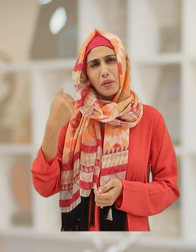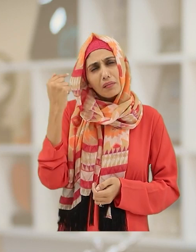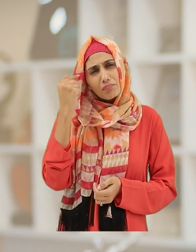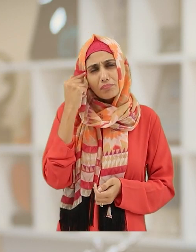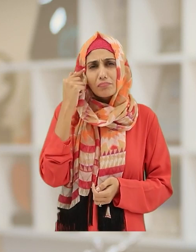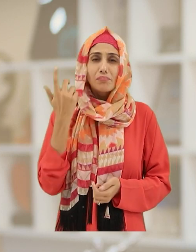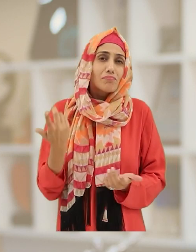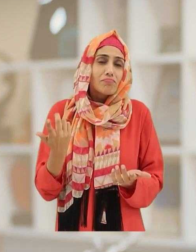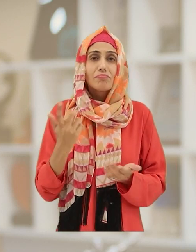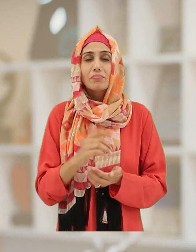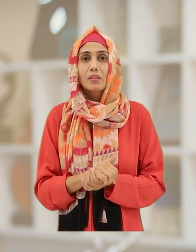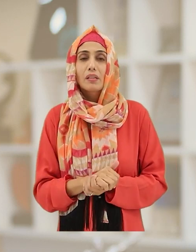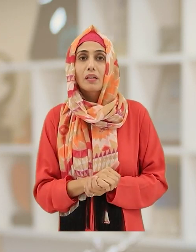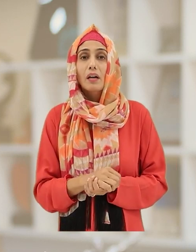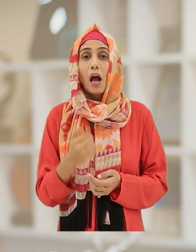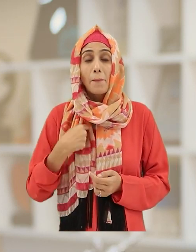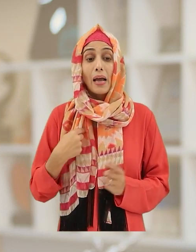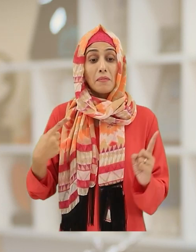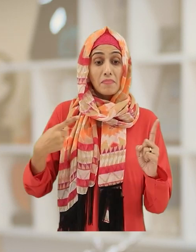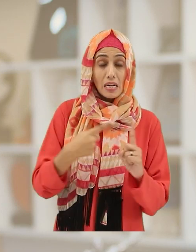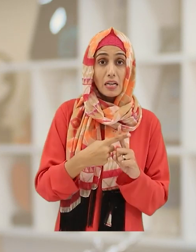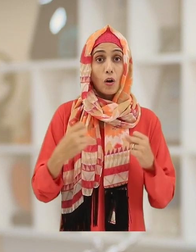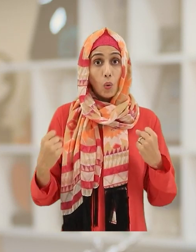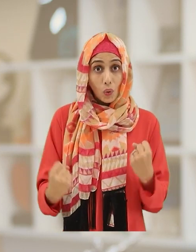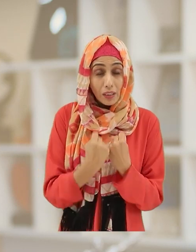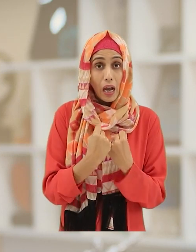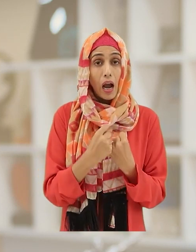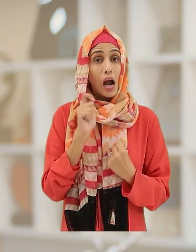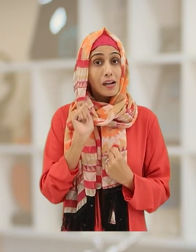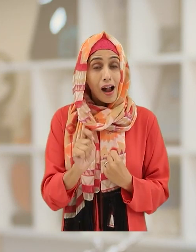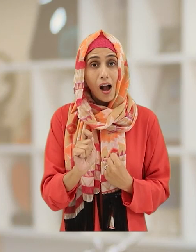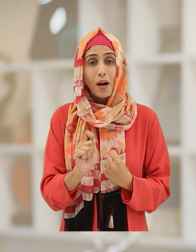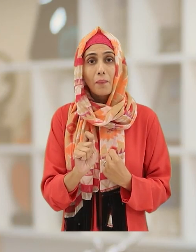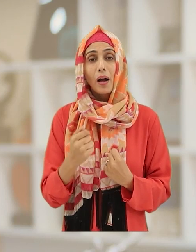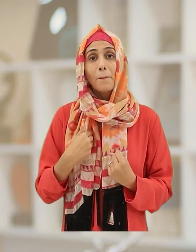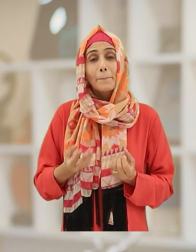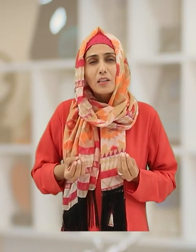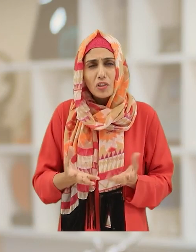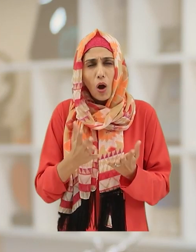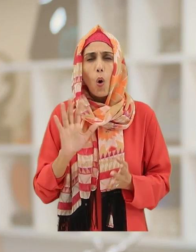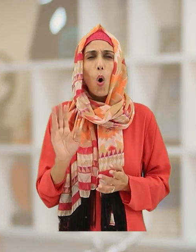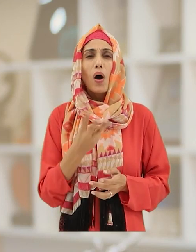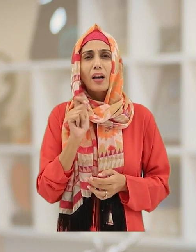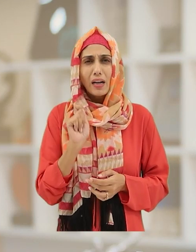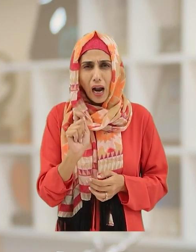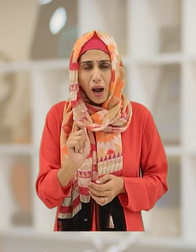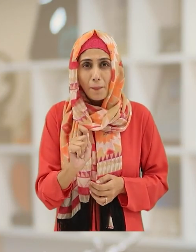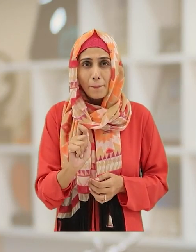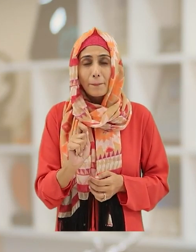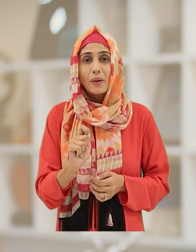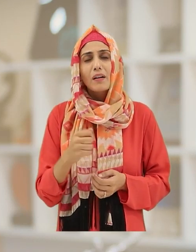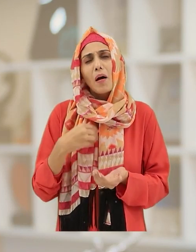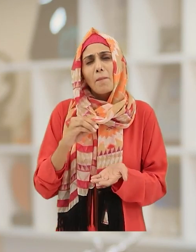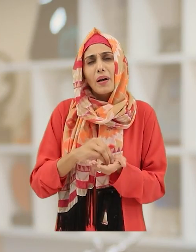I think when you have a purpose, a mission, a goal, and we had started something, and you